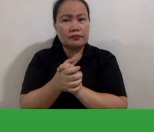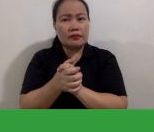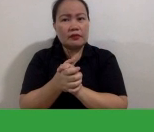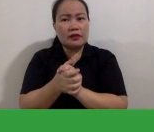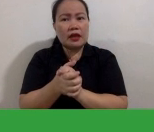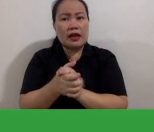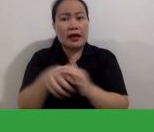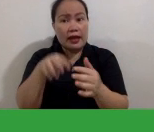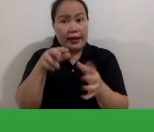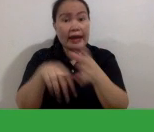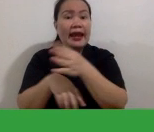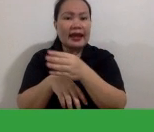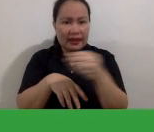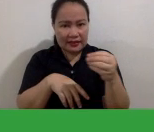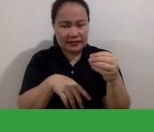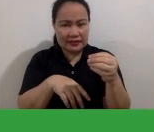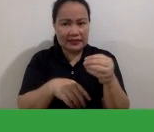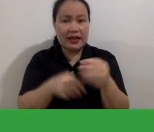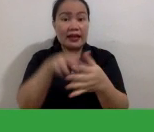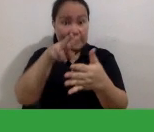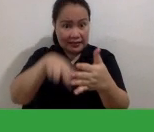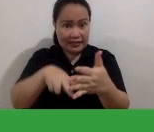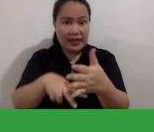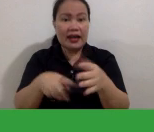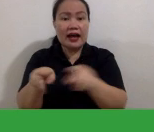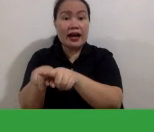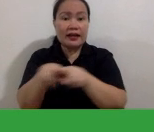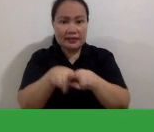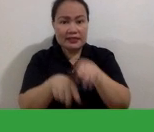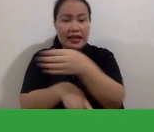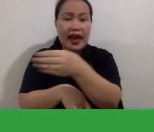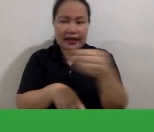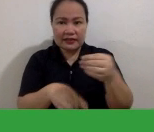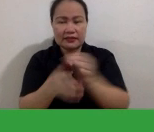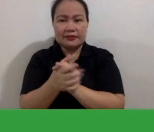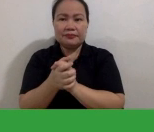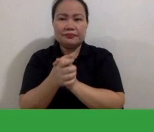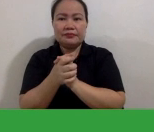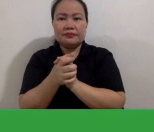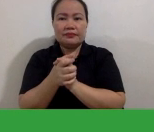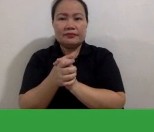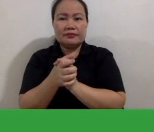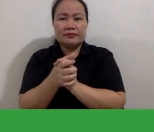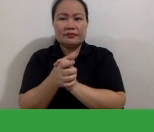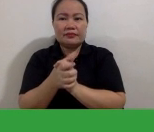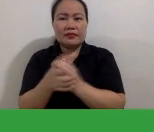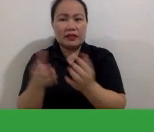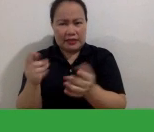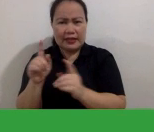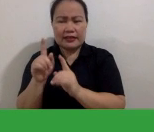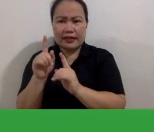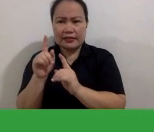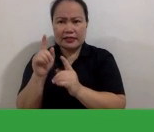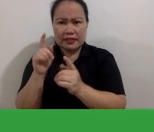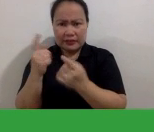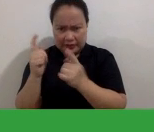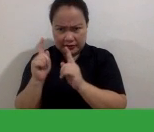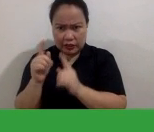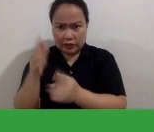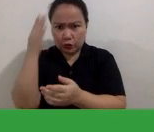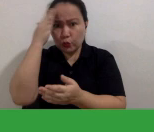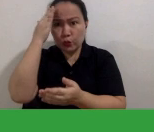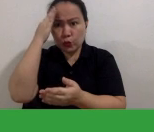decimal point? This is read as end. Okay? So, sige nga, identify natin yung ones, tens,